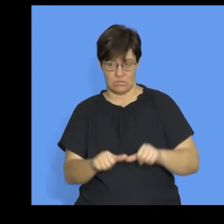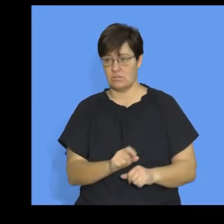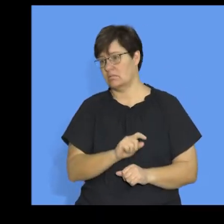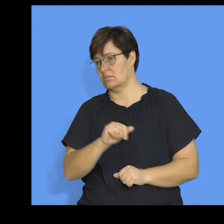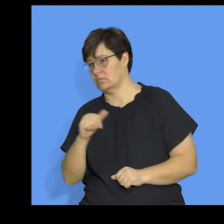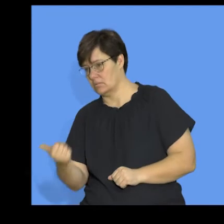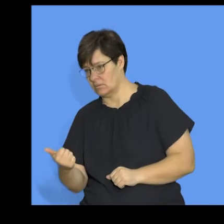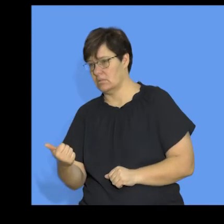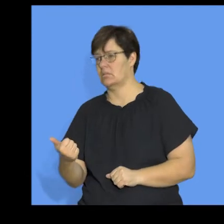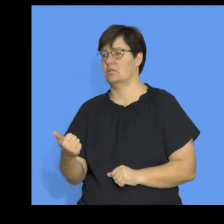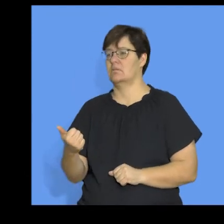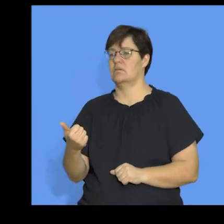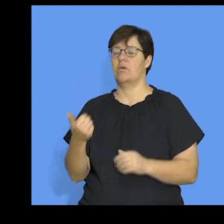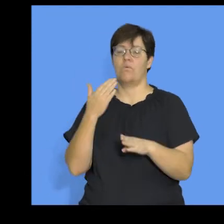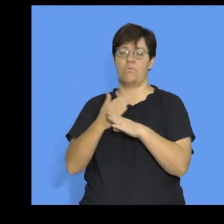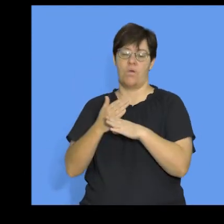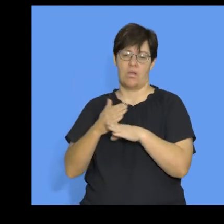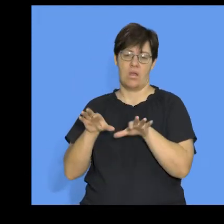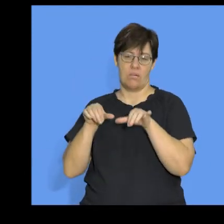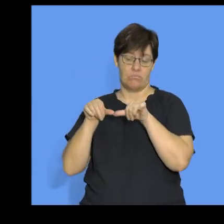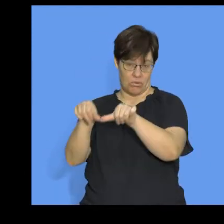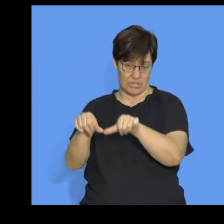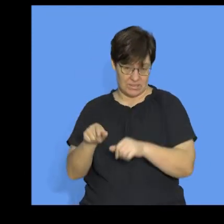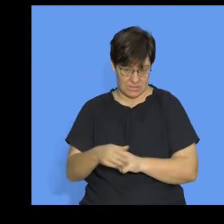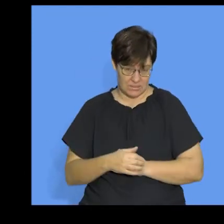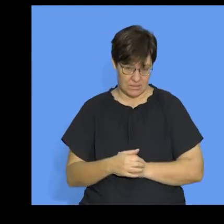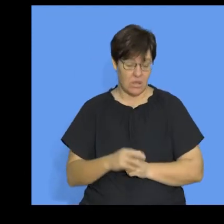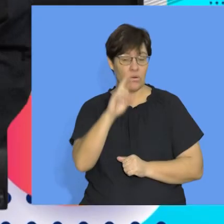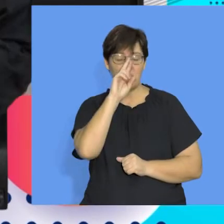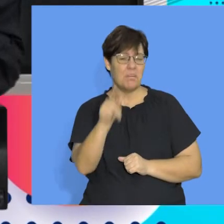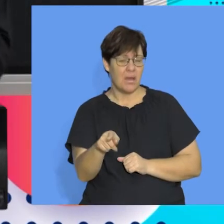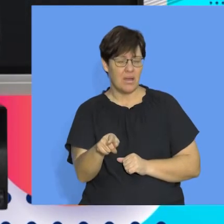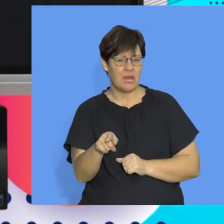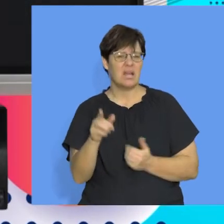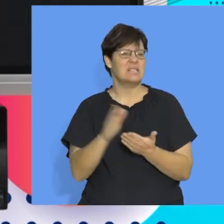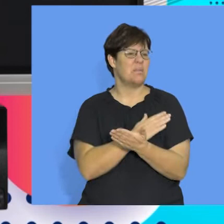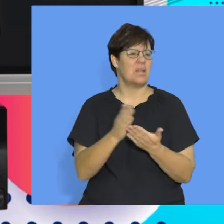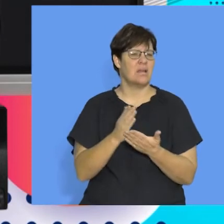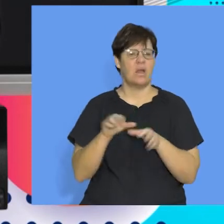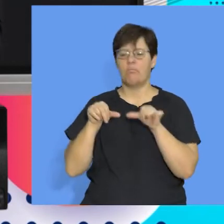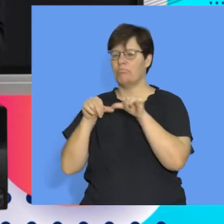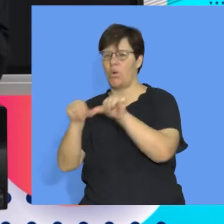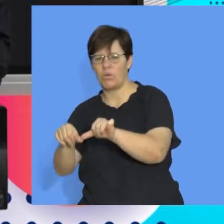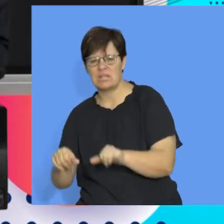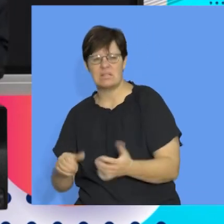and there into my work in progress. Again, remember, sometimes you see the word progress and